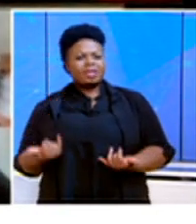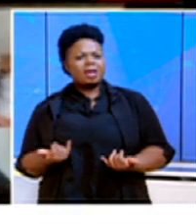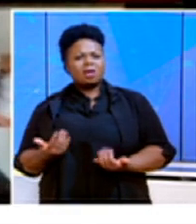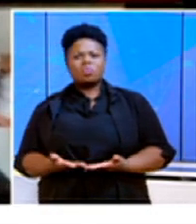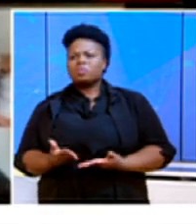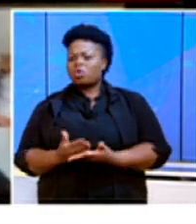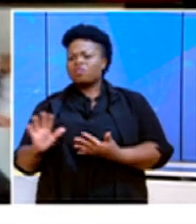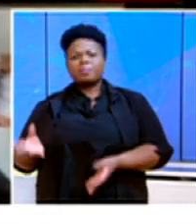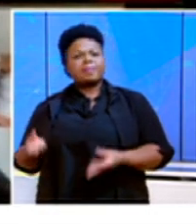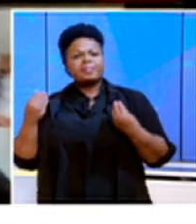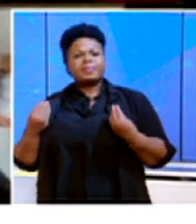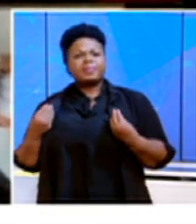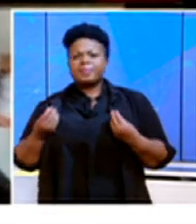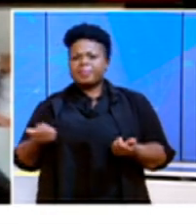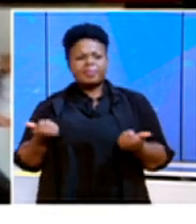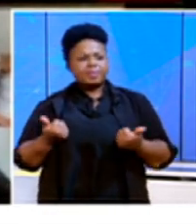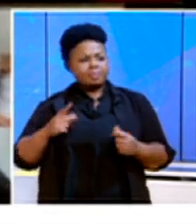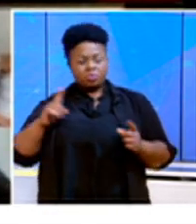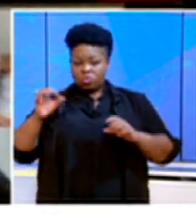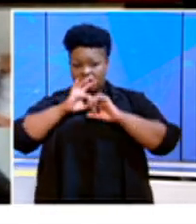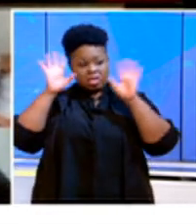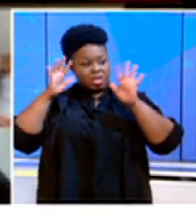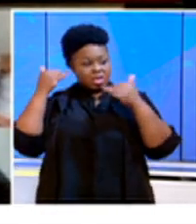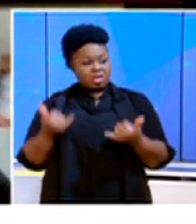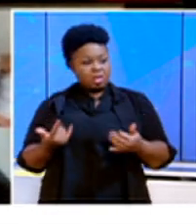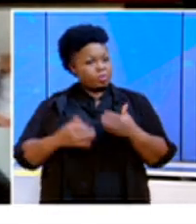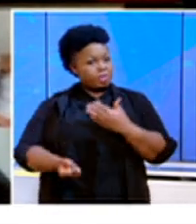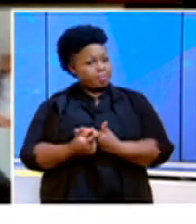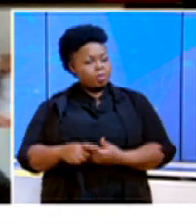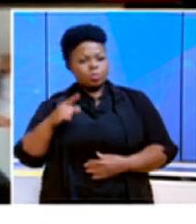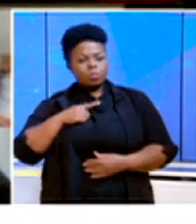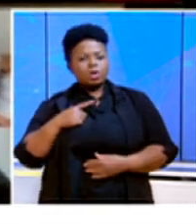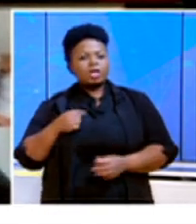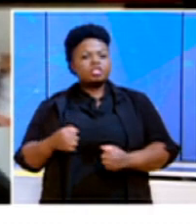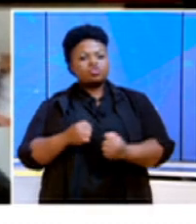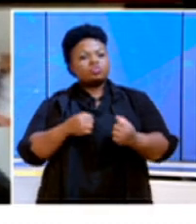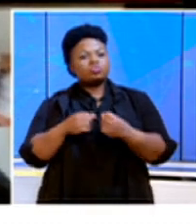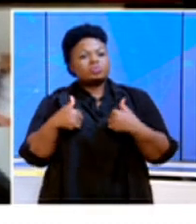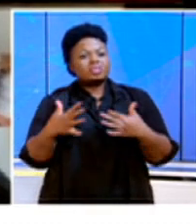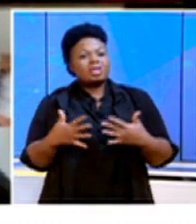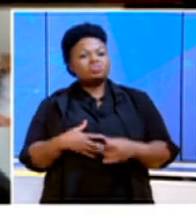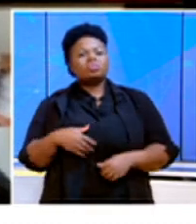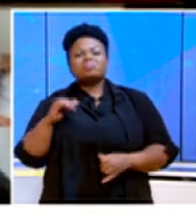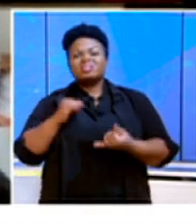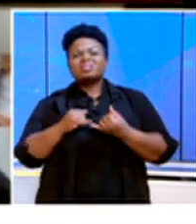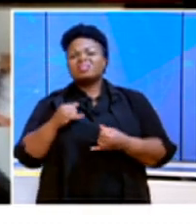have an enormous amount to do, and it's unclear where we are. The rollout strategy should have been finalized